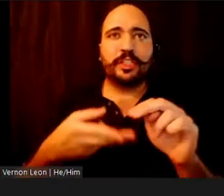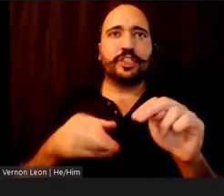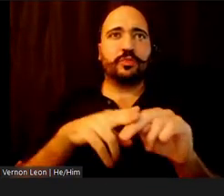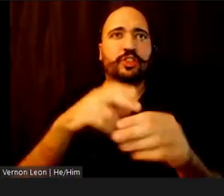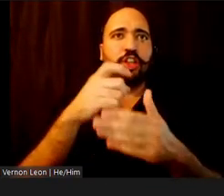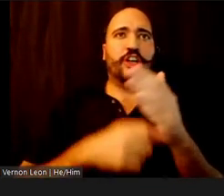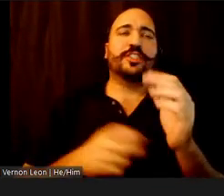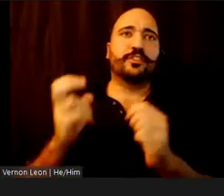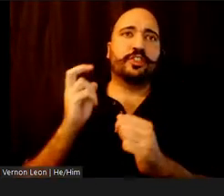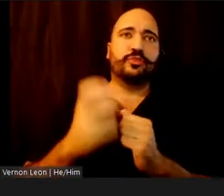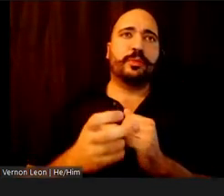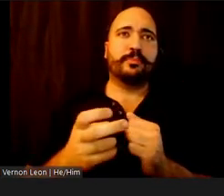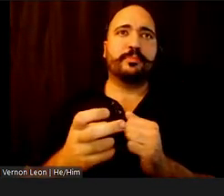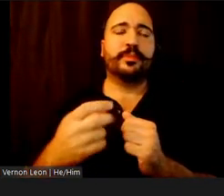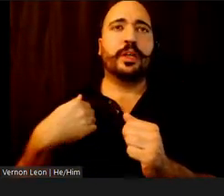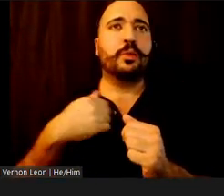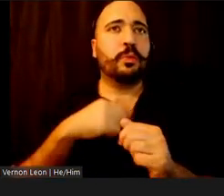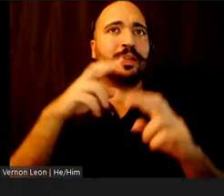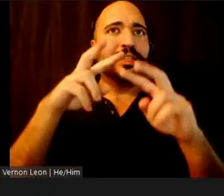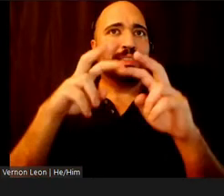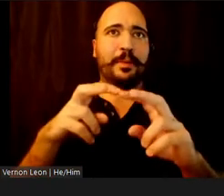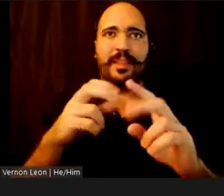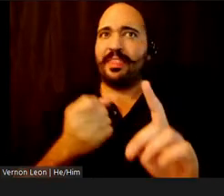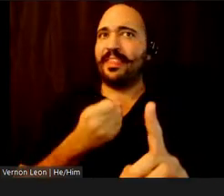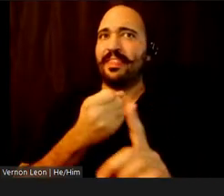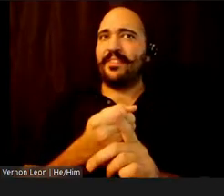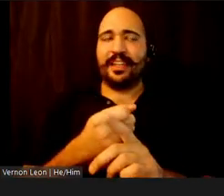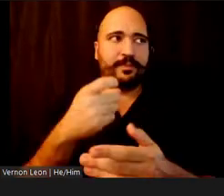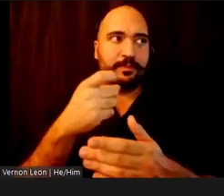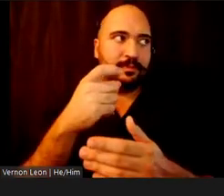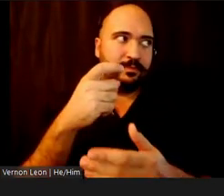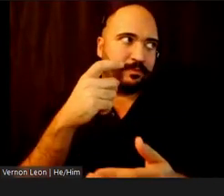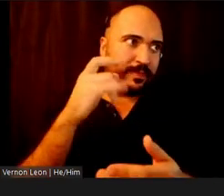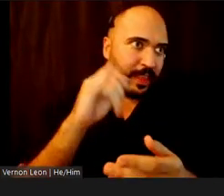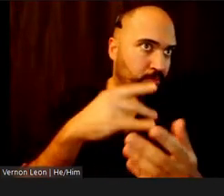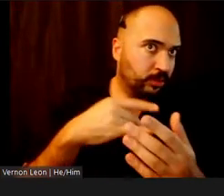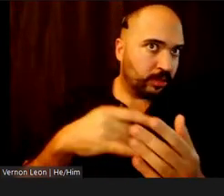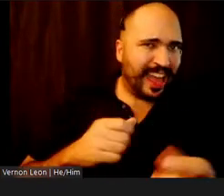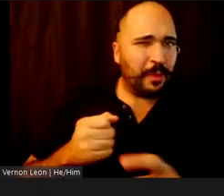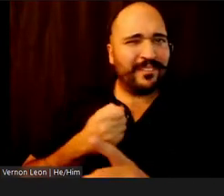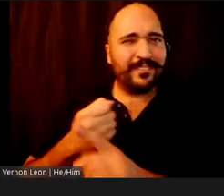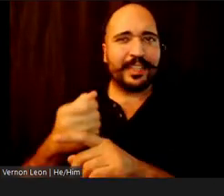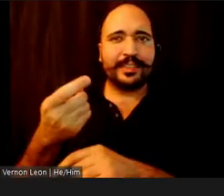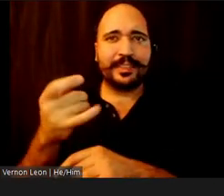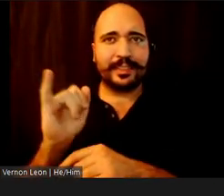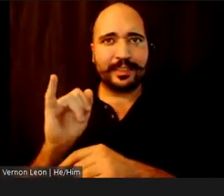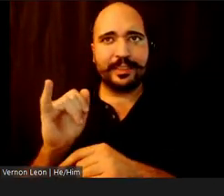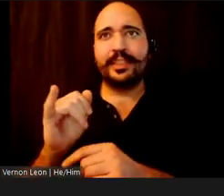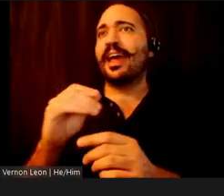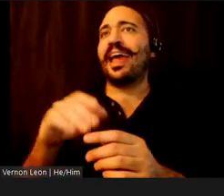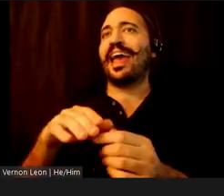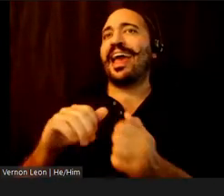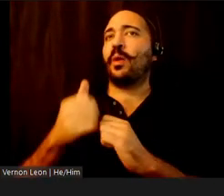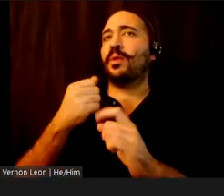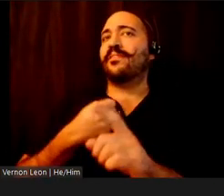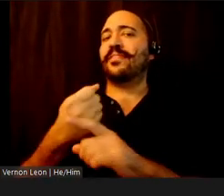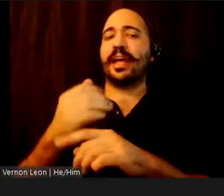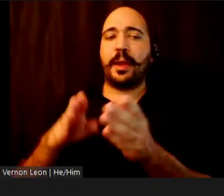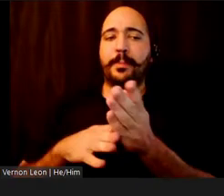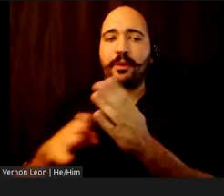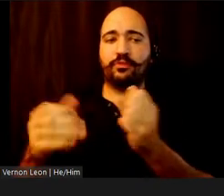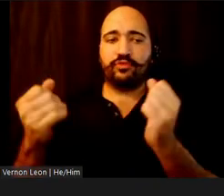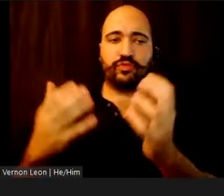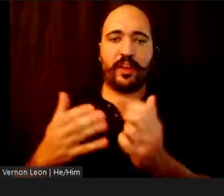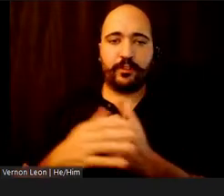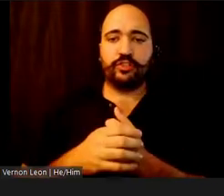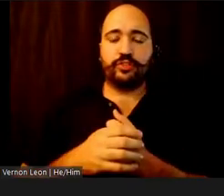trip. We will examine the effect of the project on the taxi and for-hire vehicle industry and the resultant effect on minority drivers. With respect to